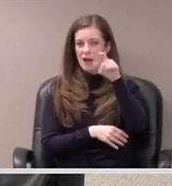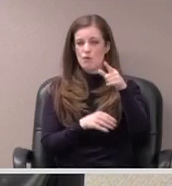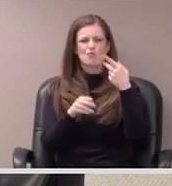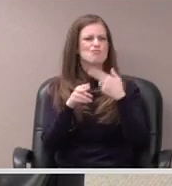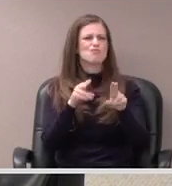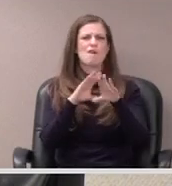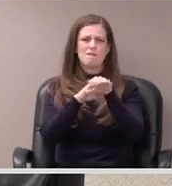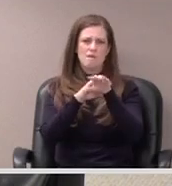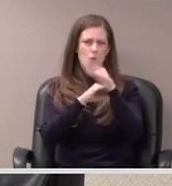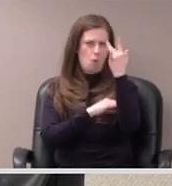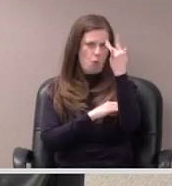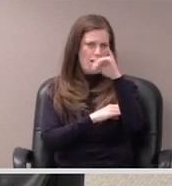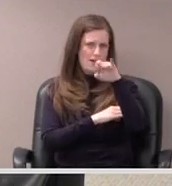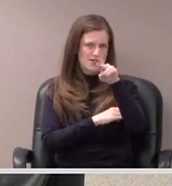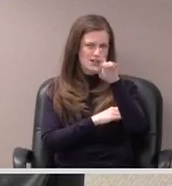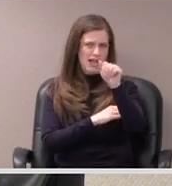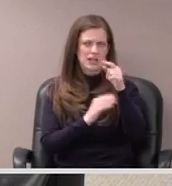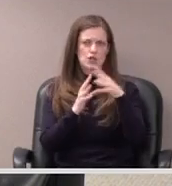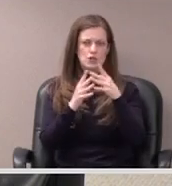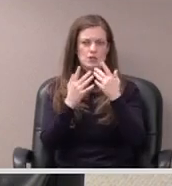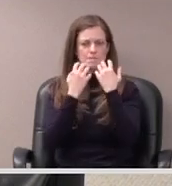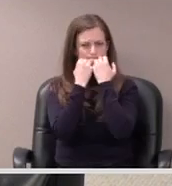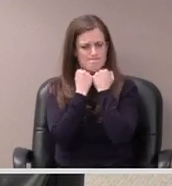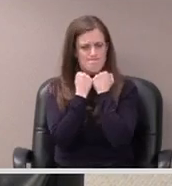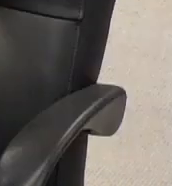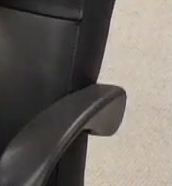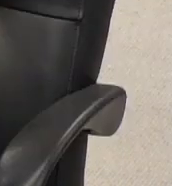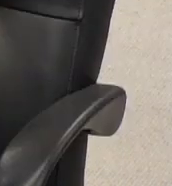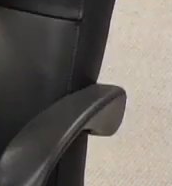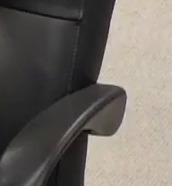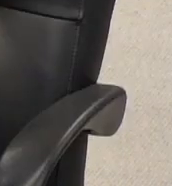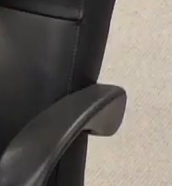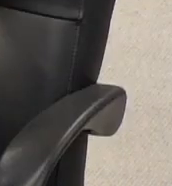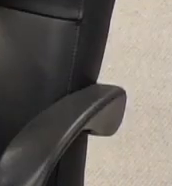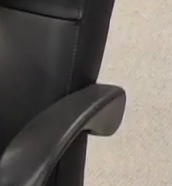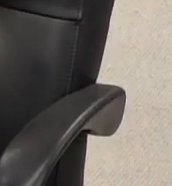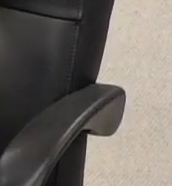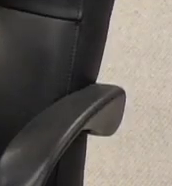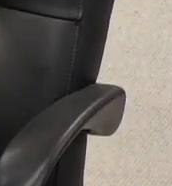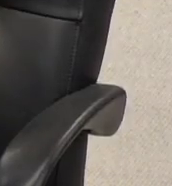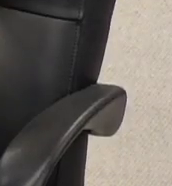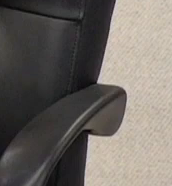video about why Jessica is so passionate about her work.